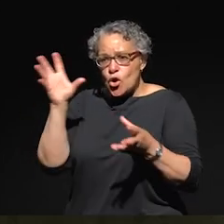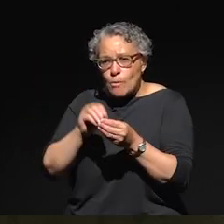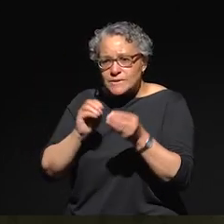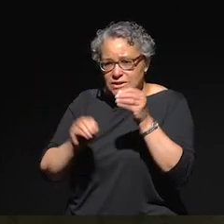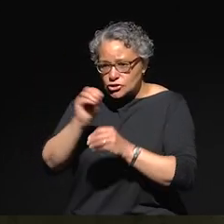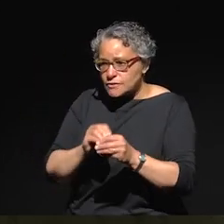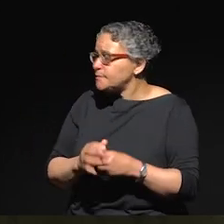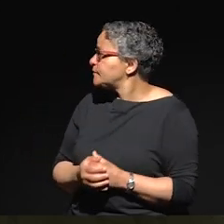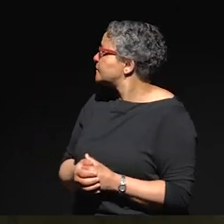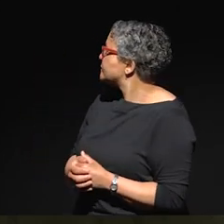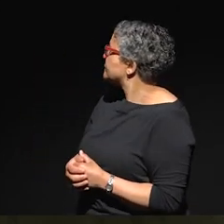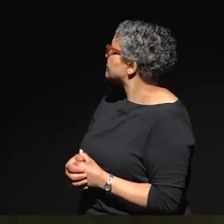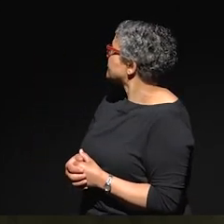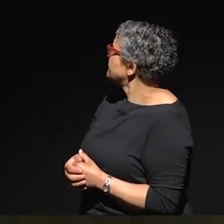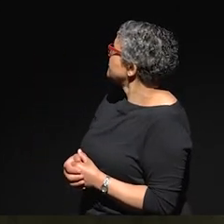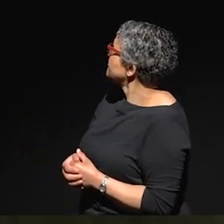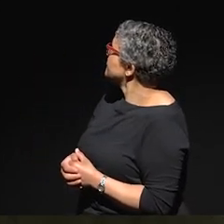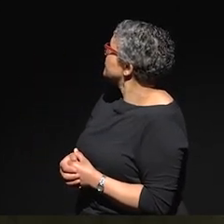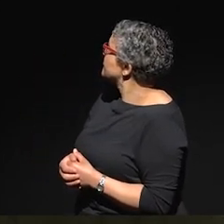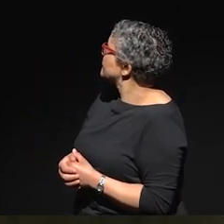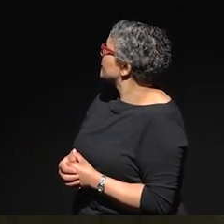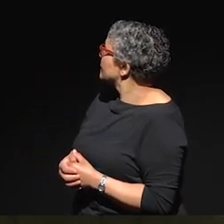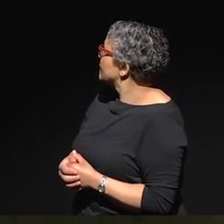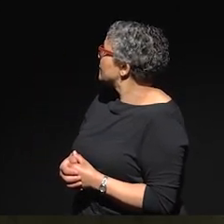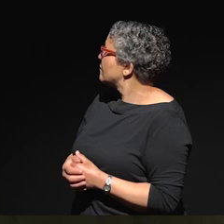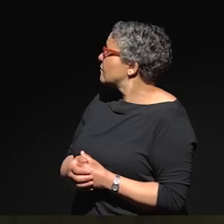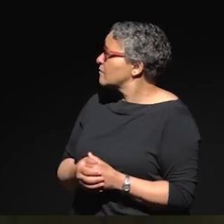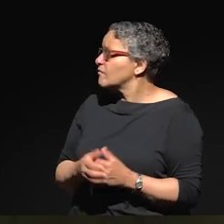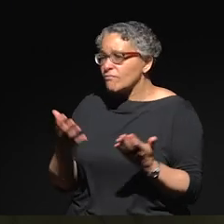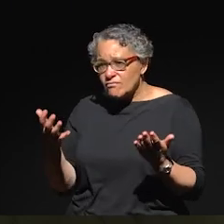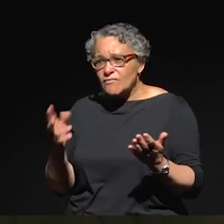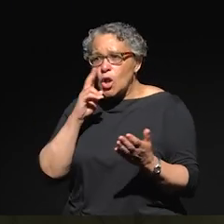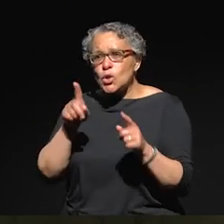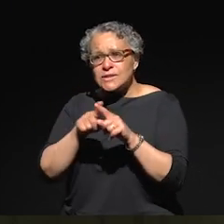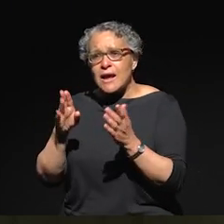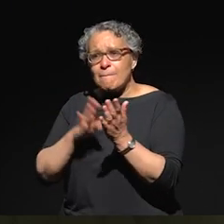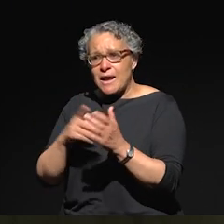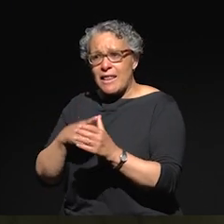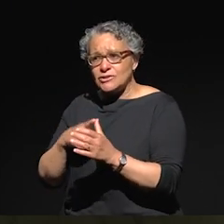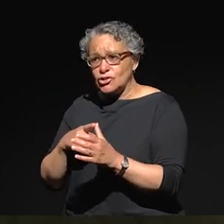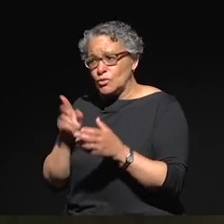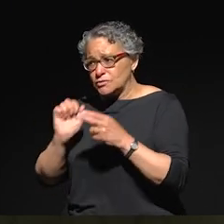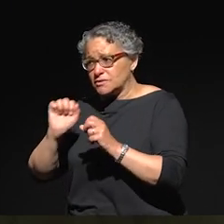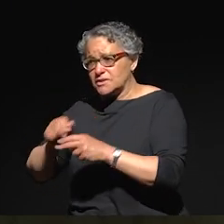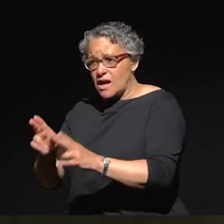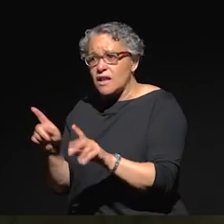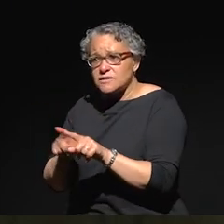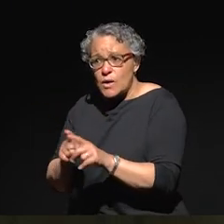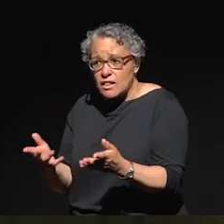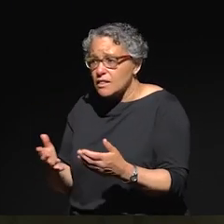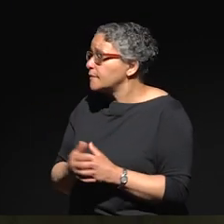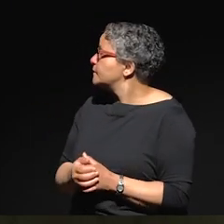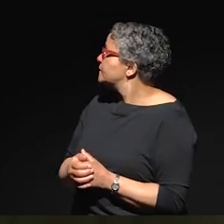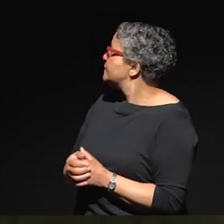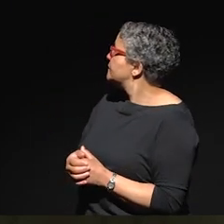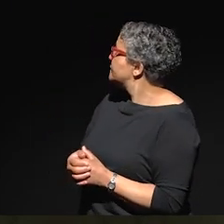Incidentally, very Leonardesque in concept, very Michelangelo-esque. Again, he's looking to those artists. This is another